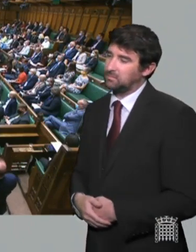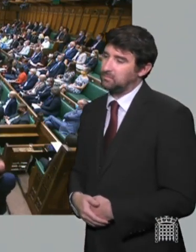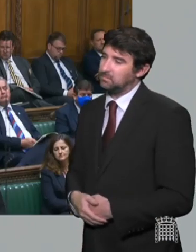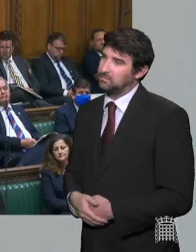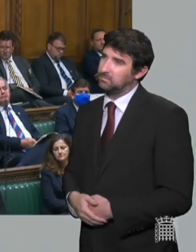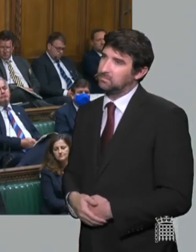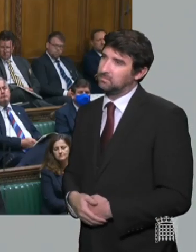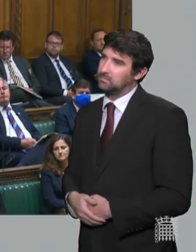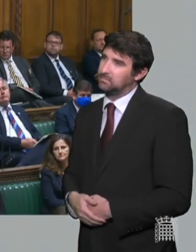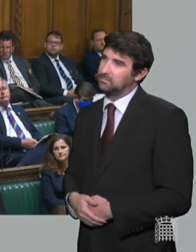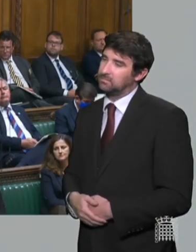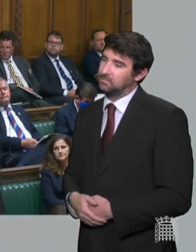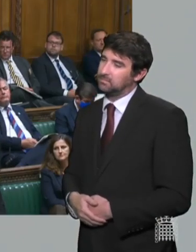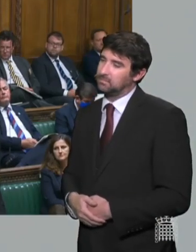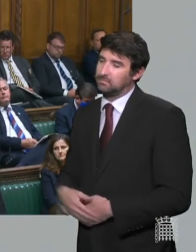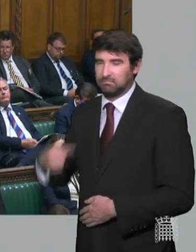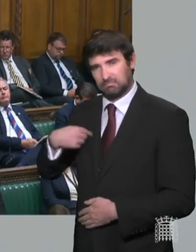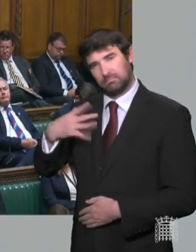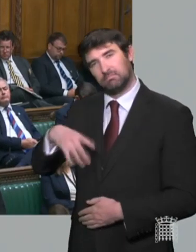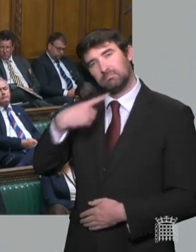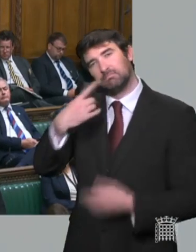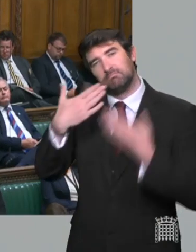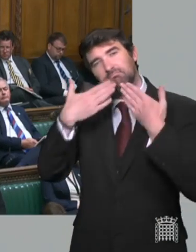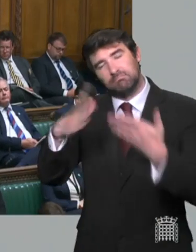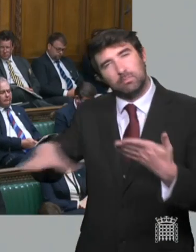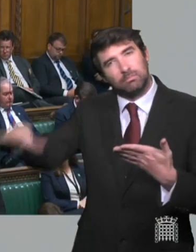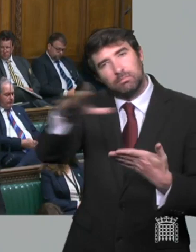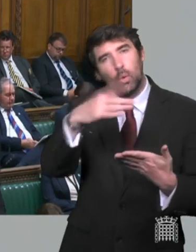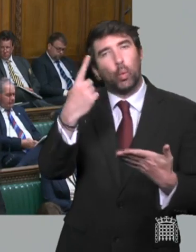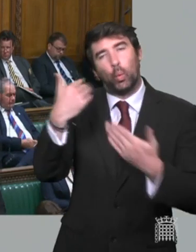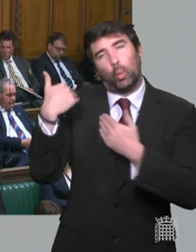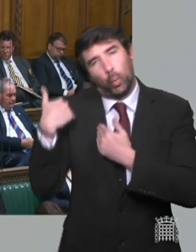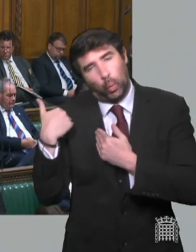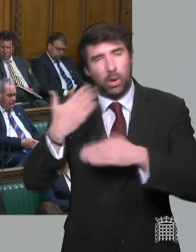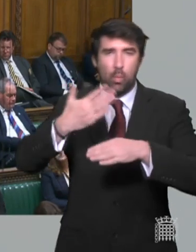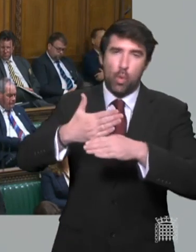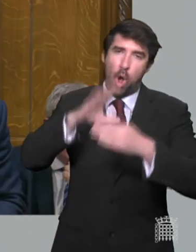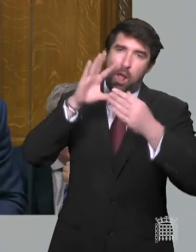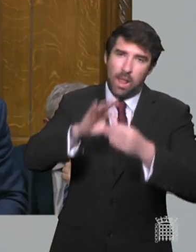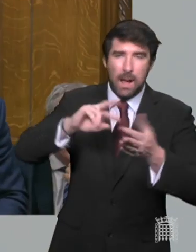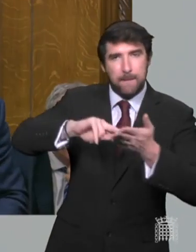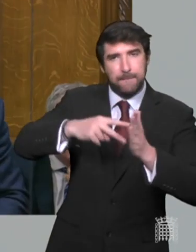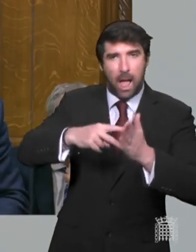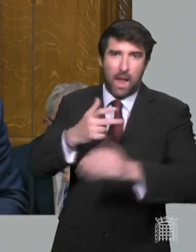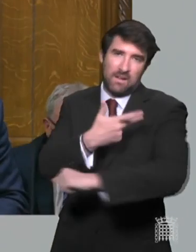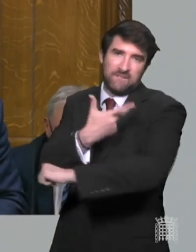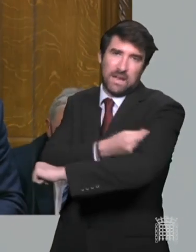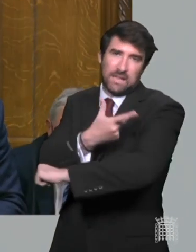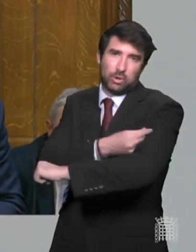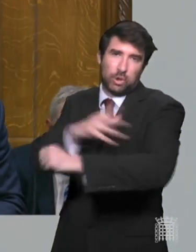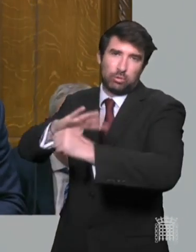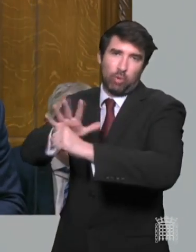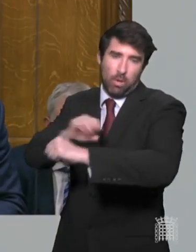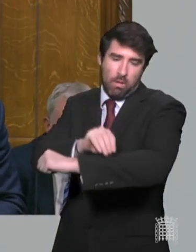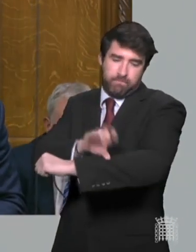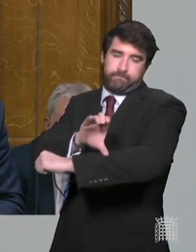rolling out the superb vaccine programme over the last 6 months or so, ranging from the whole of the National Health Service, the military, and if I may, Mr. Speaker, a particular word